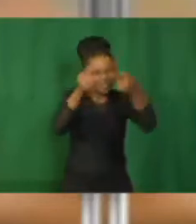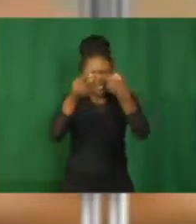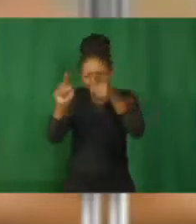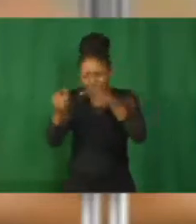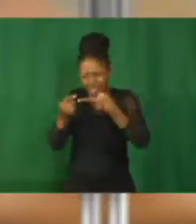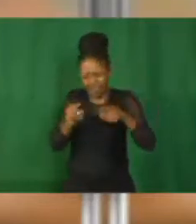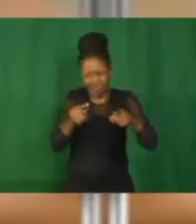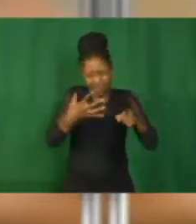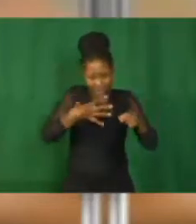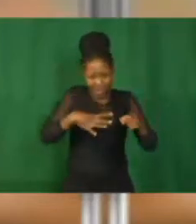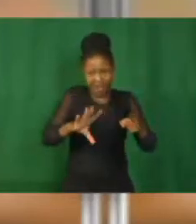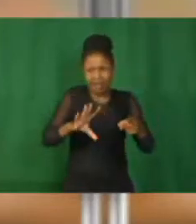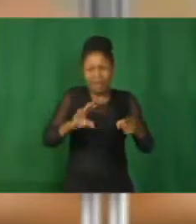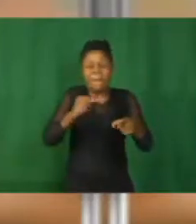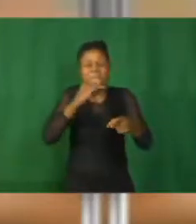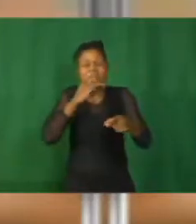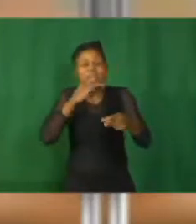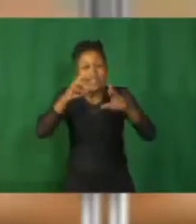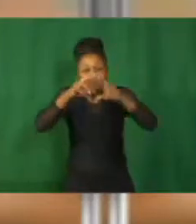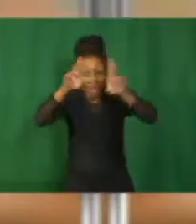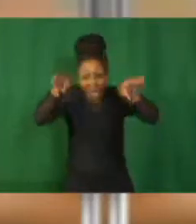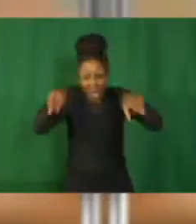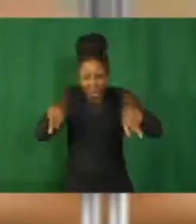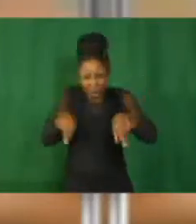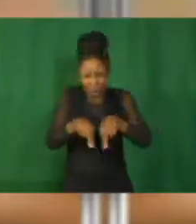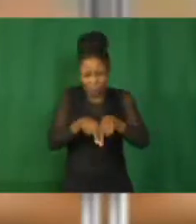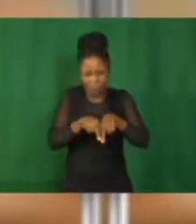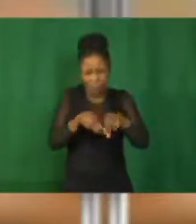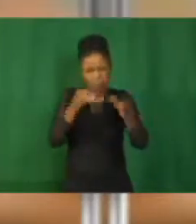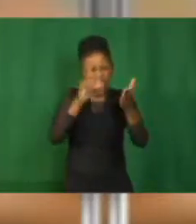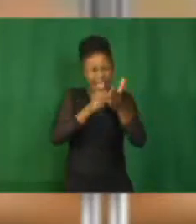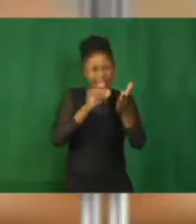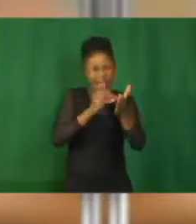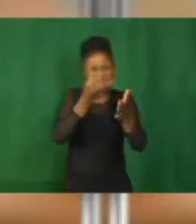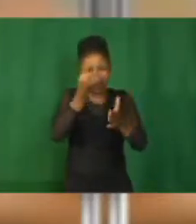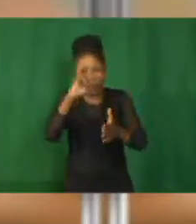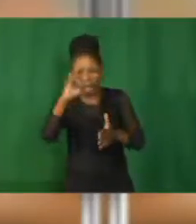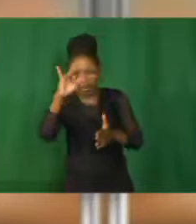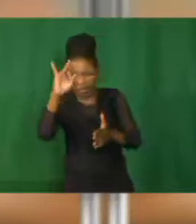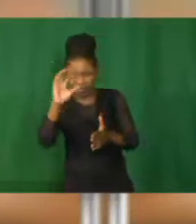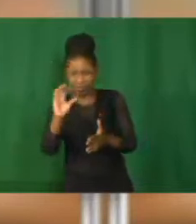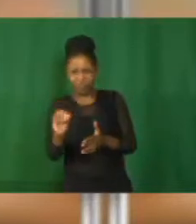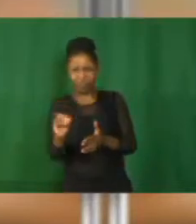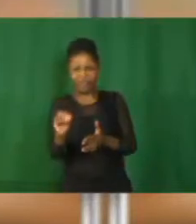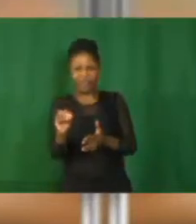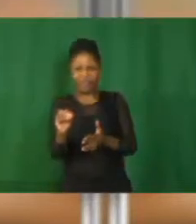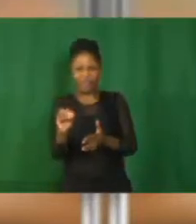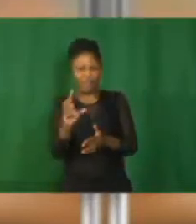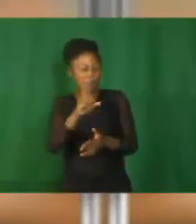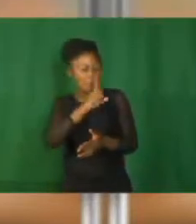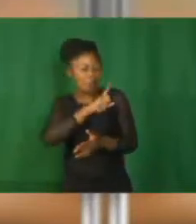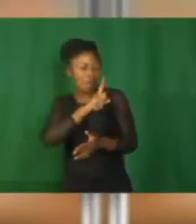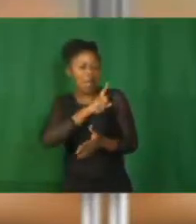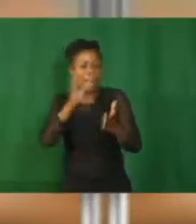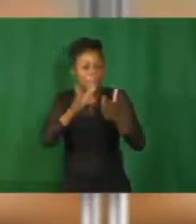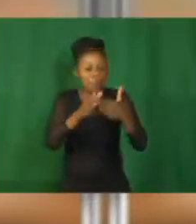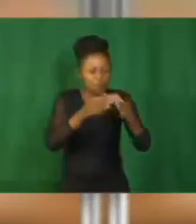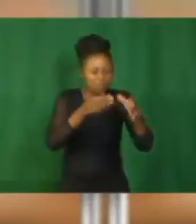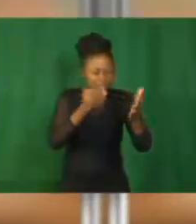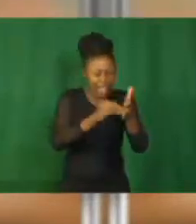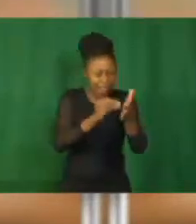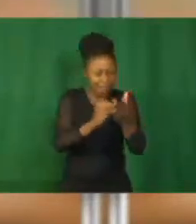there were 120 in total. Why? Because it was the apostles and the